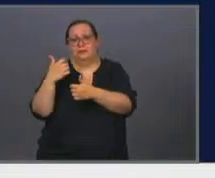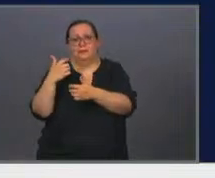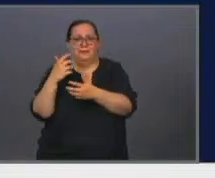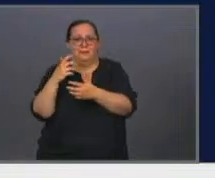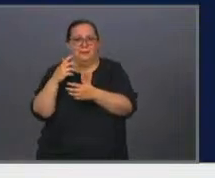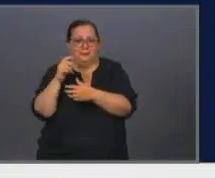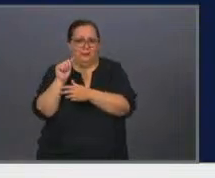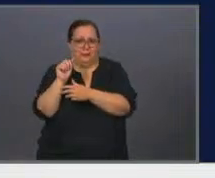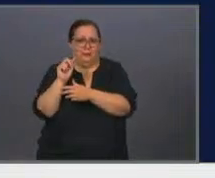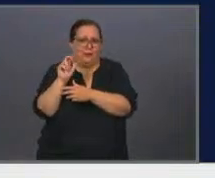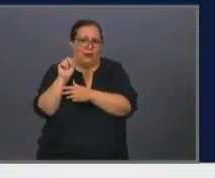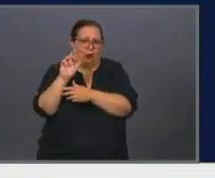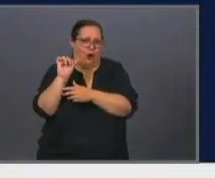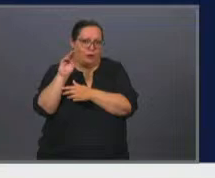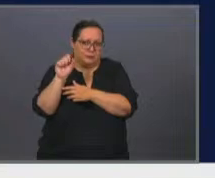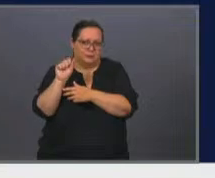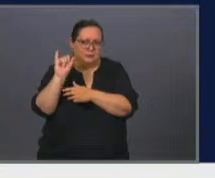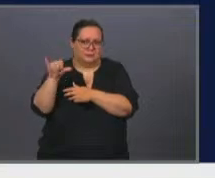point.